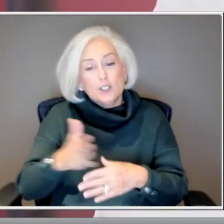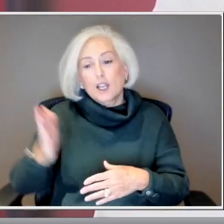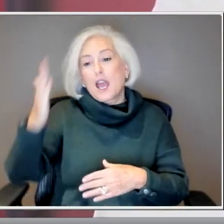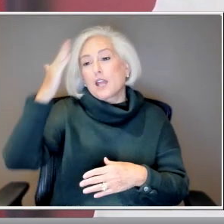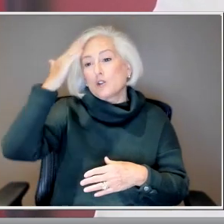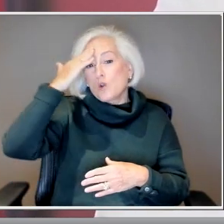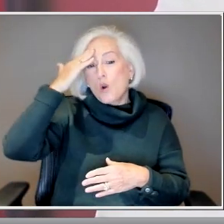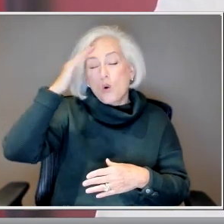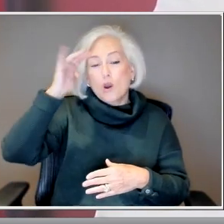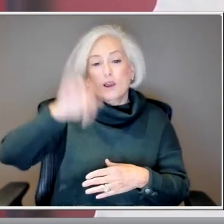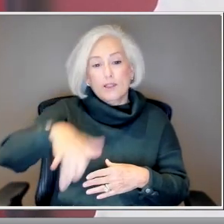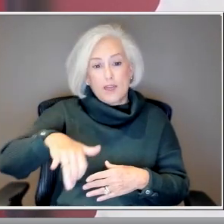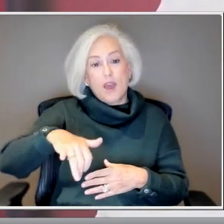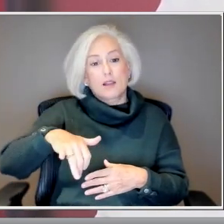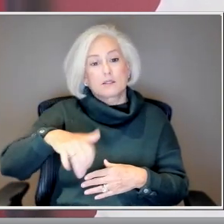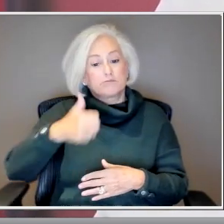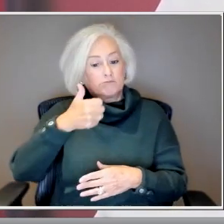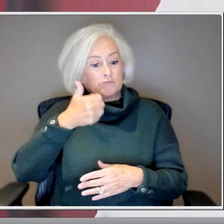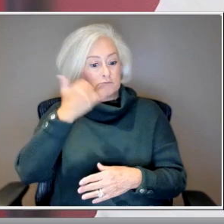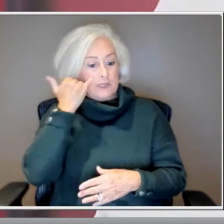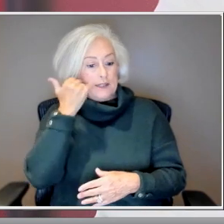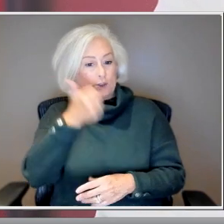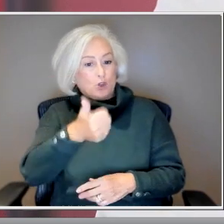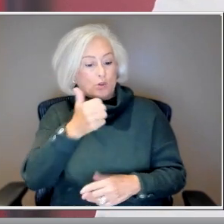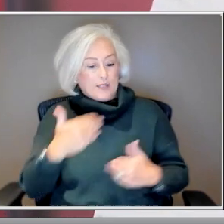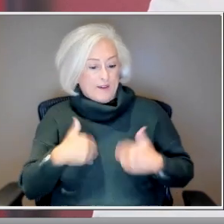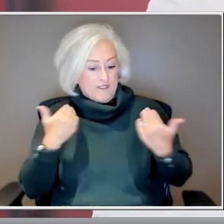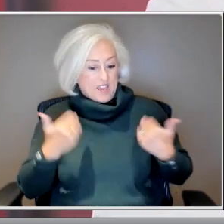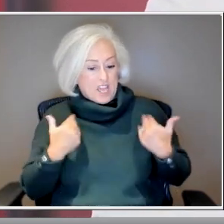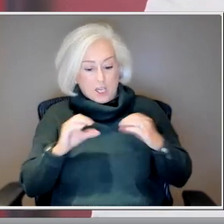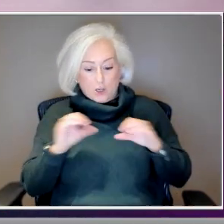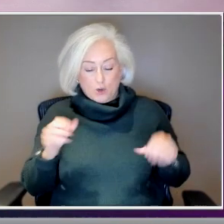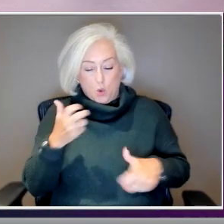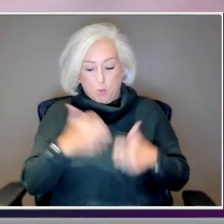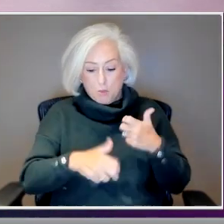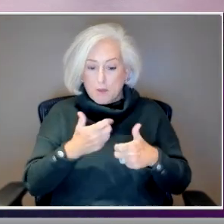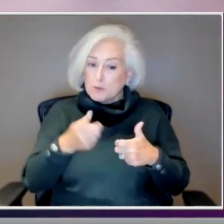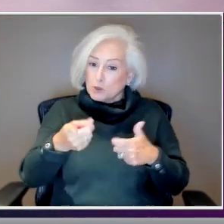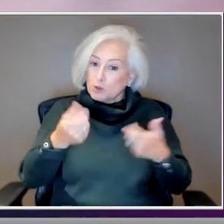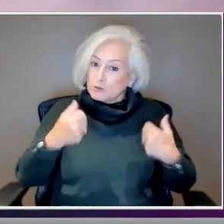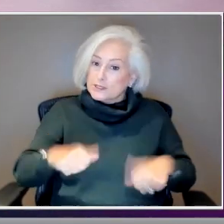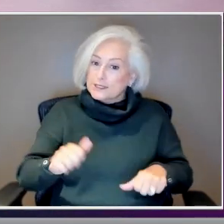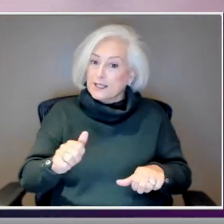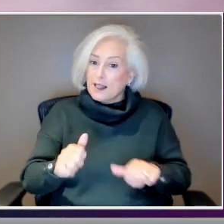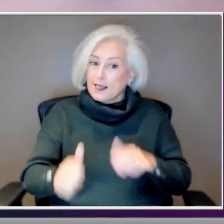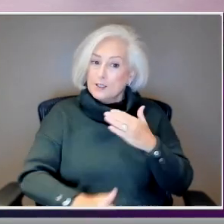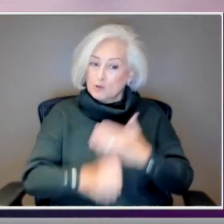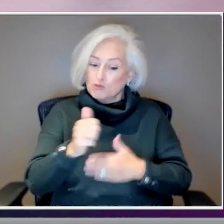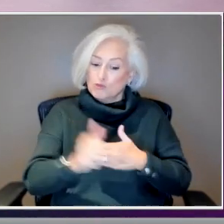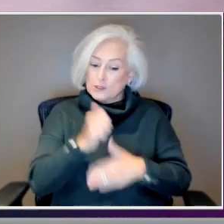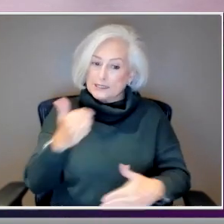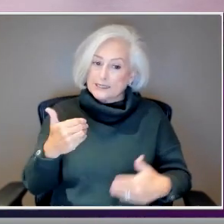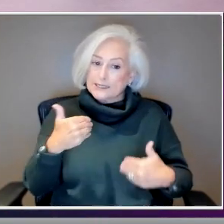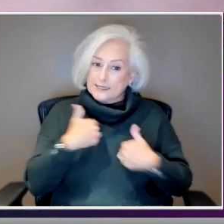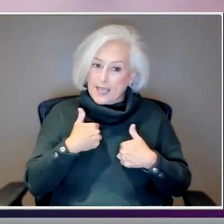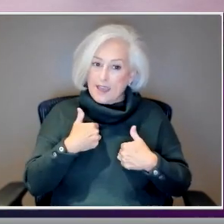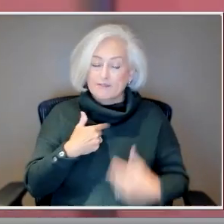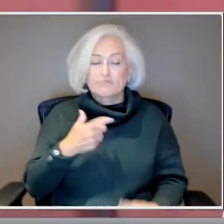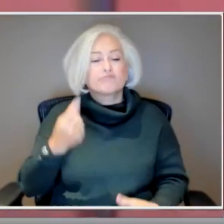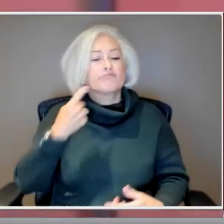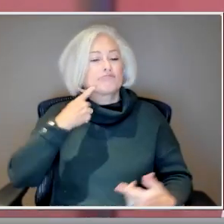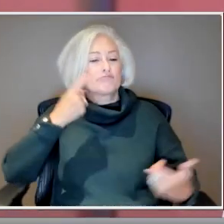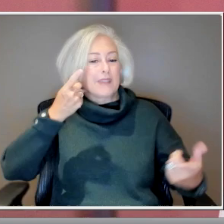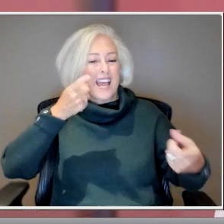you're young or have no other problems, you might be at a risk for this. And Dr. Pimentel? Yeah, I agree. Everything